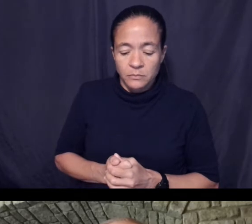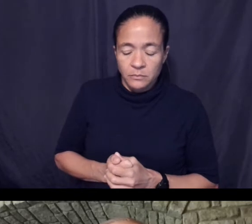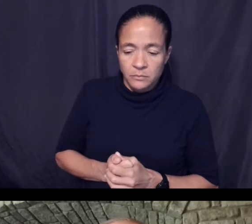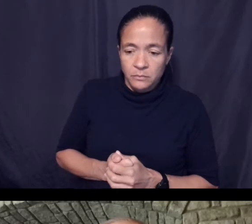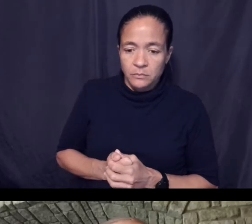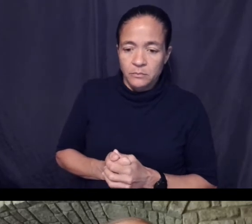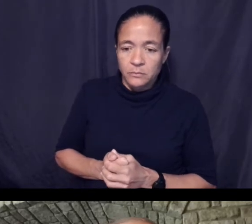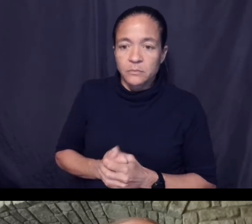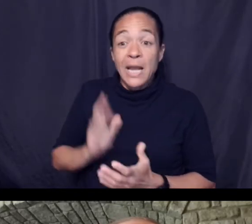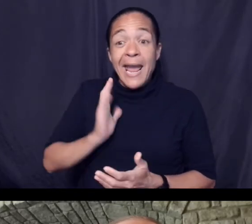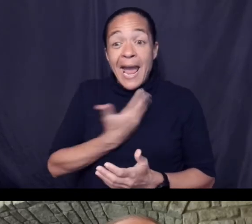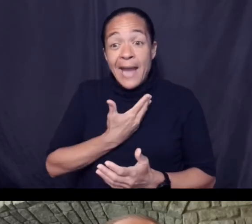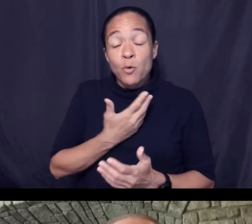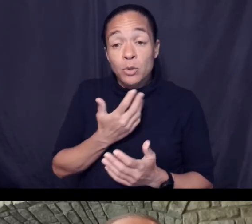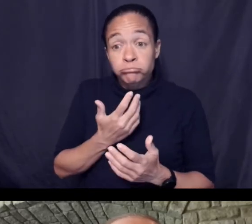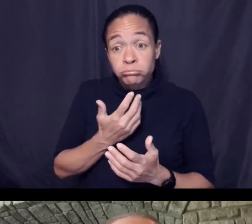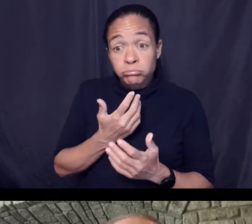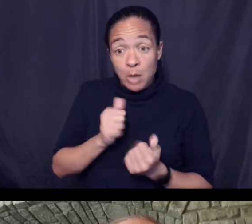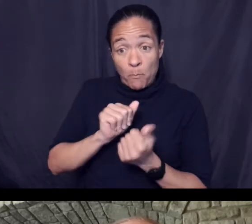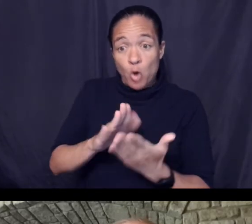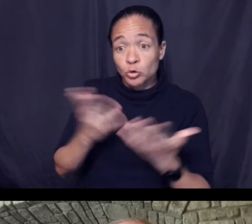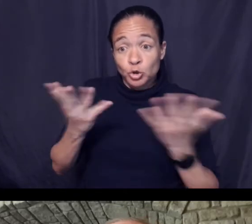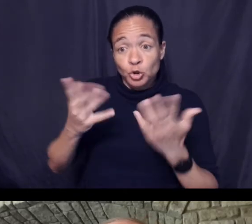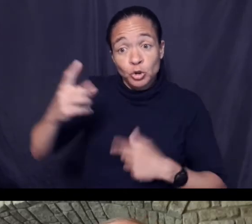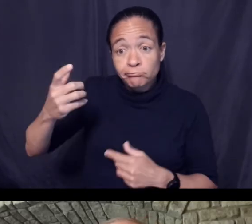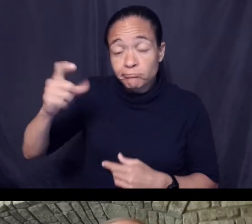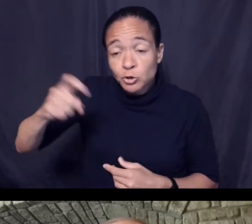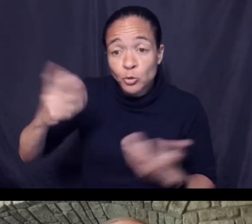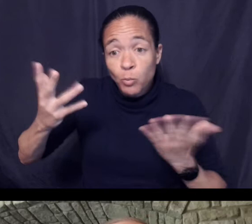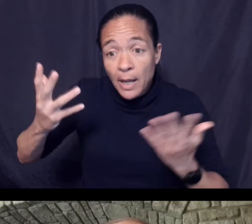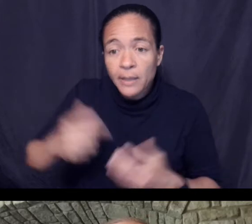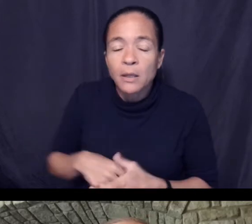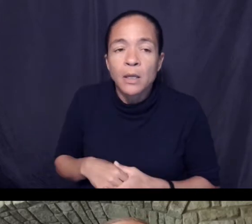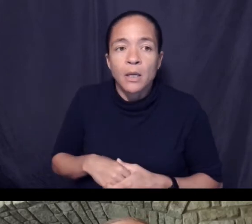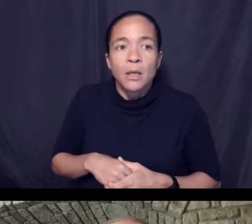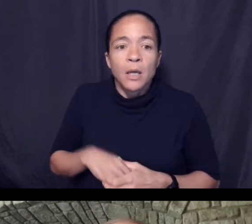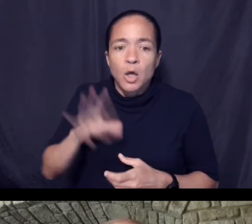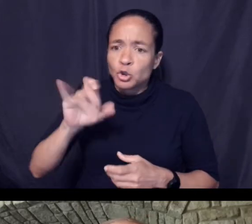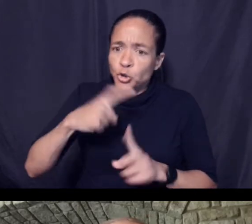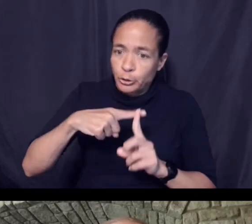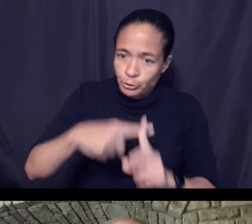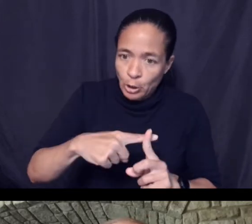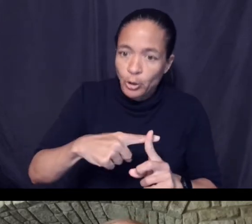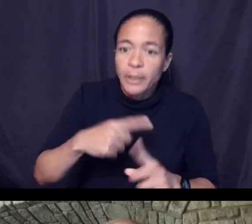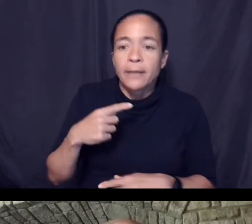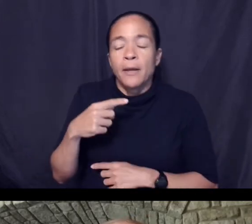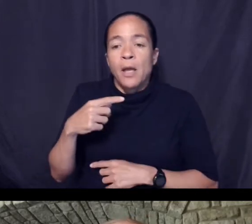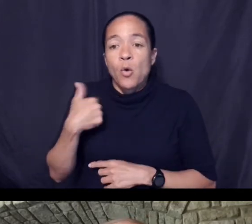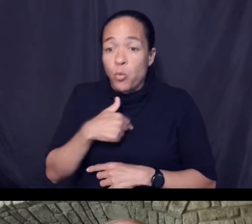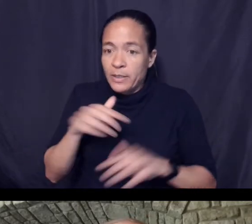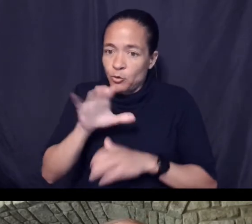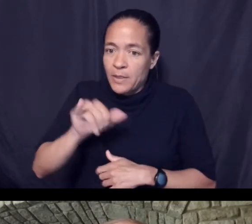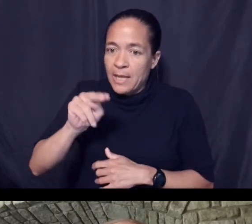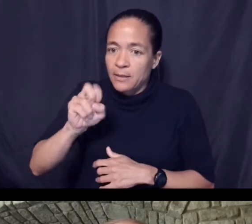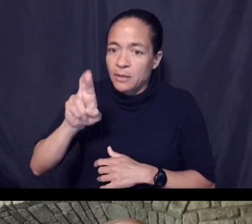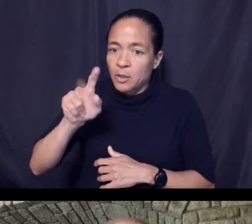So what should be our screening approach? Well, certainly targeted is what we do at Norton Children's